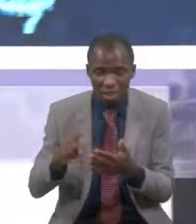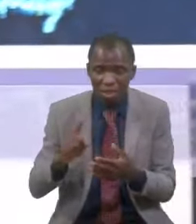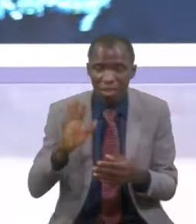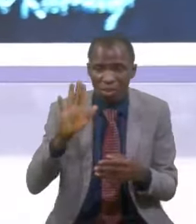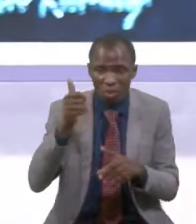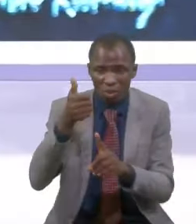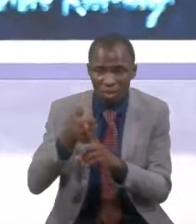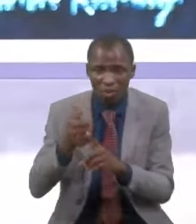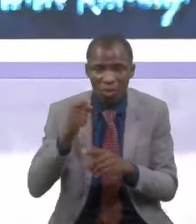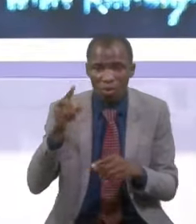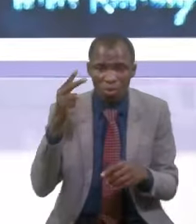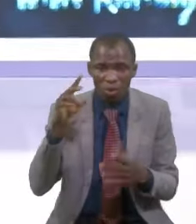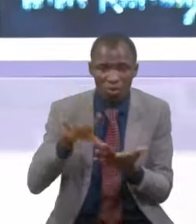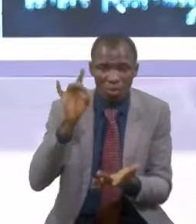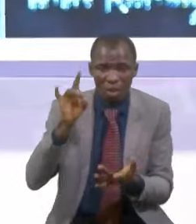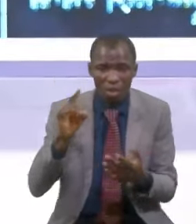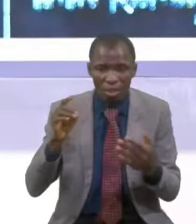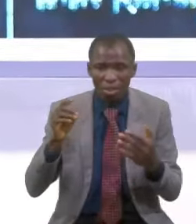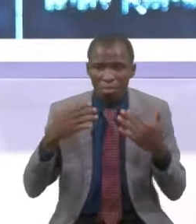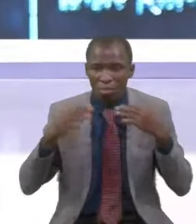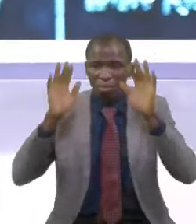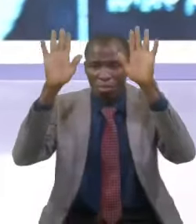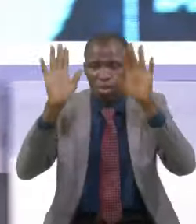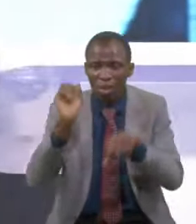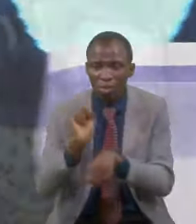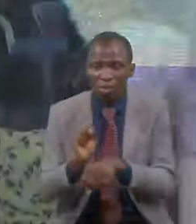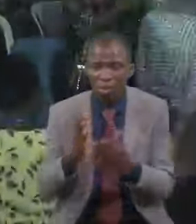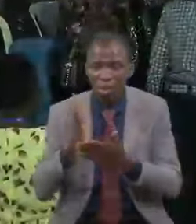miracle right there. It is done.